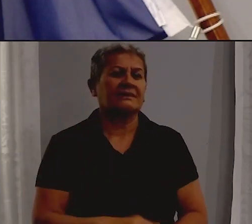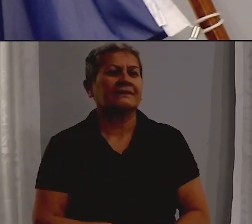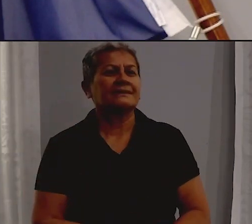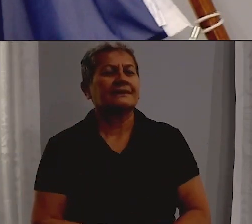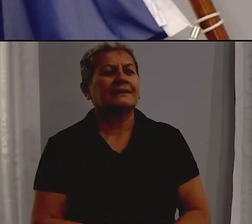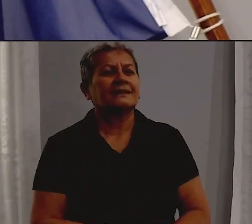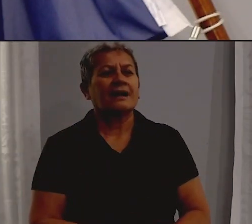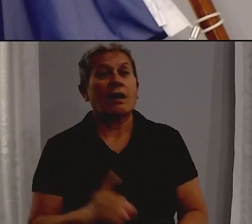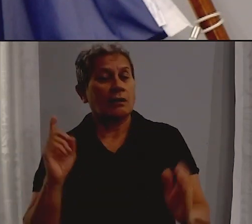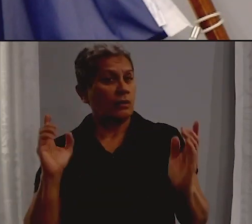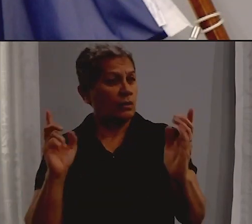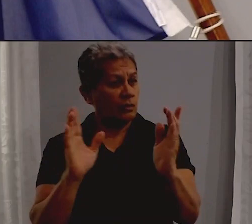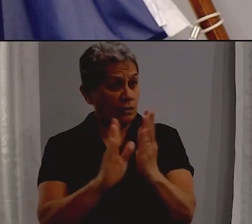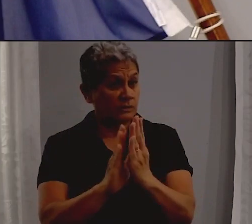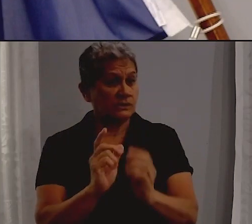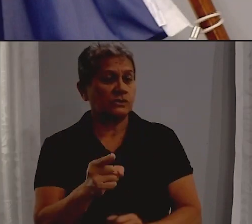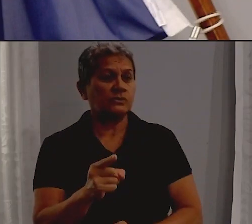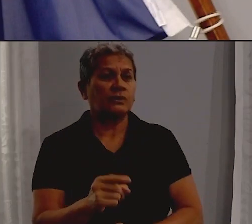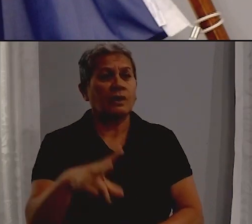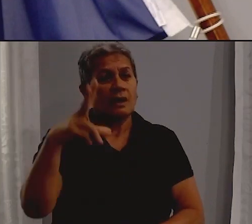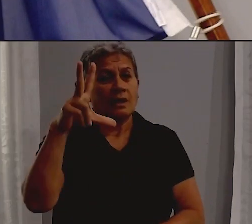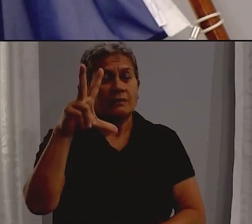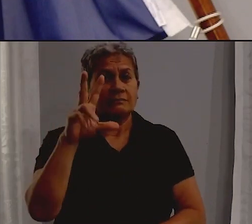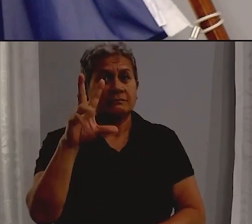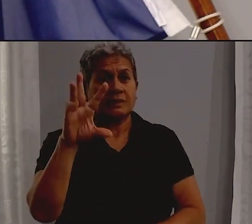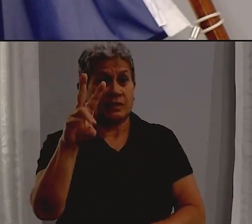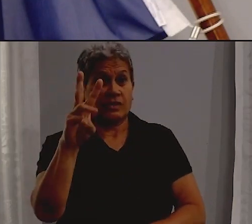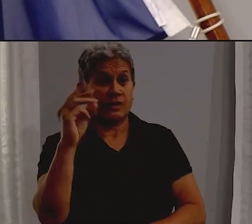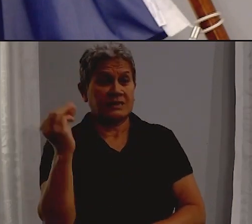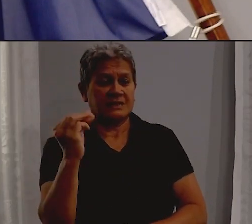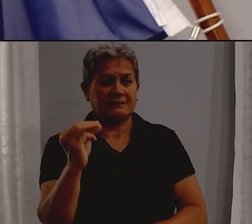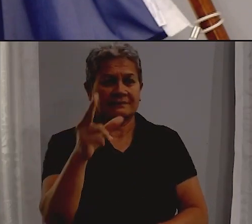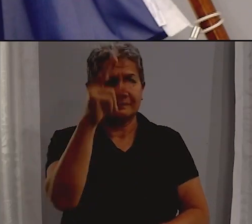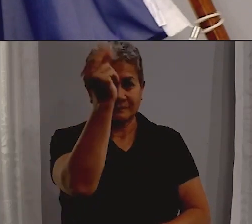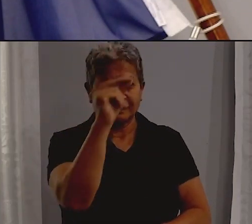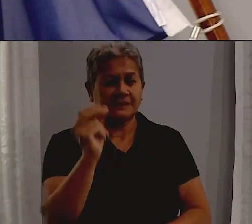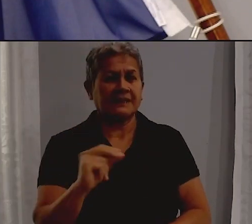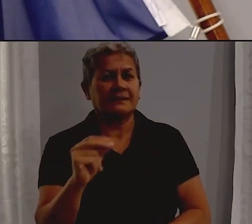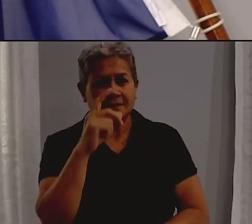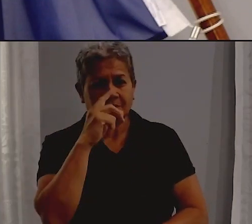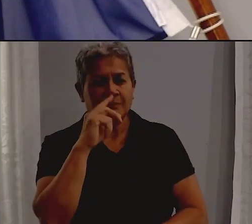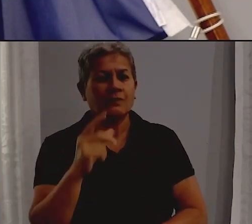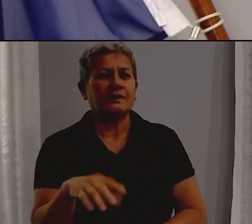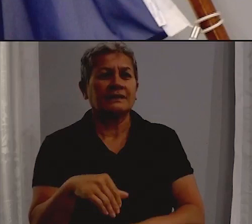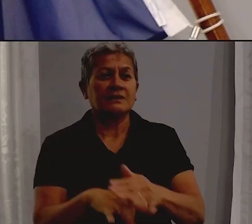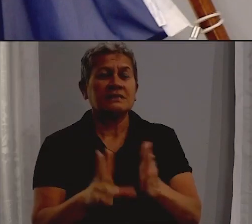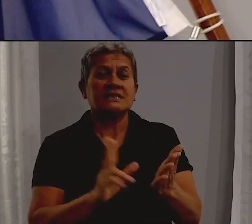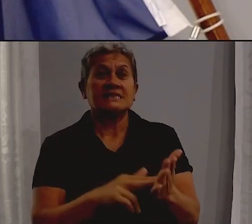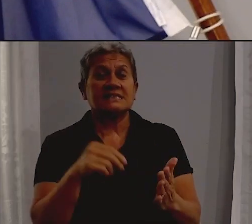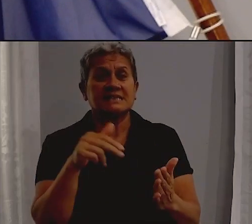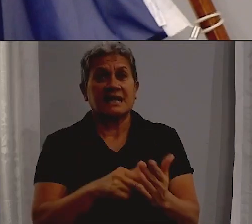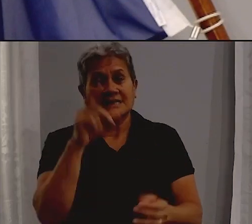to 30% of the people in New Zealand who are now sick with COVID-19 in this latest outbreak are children in that age